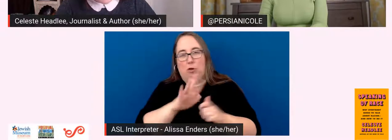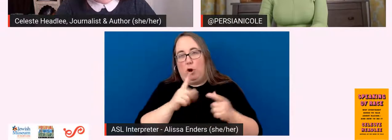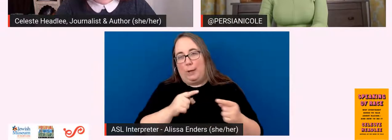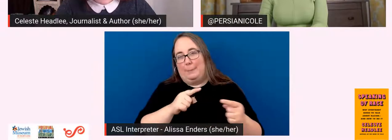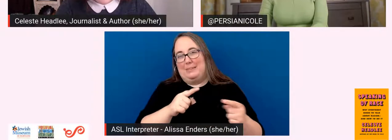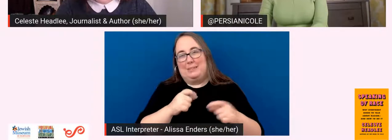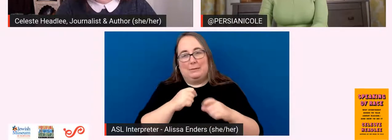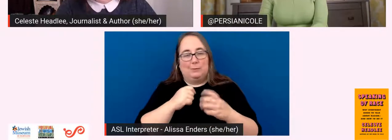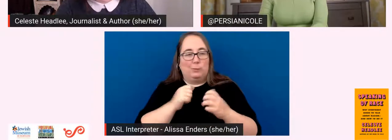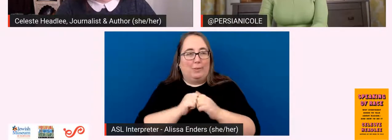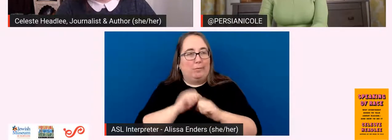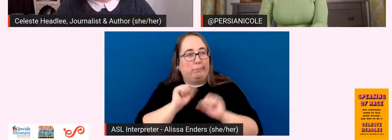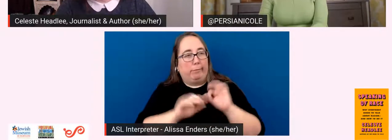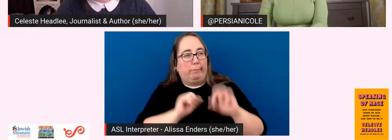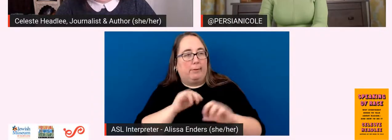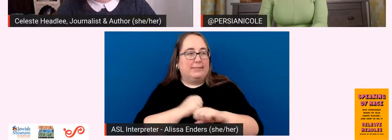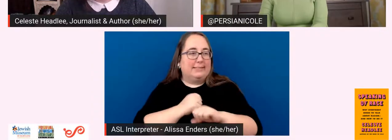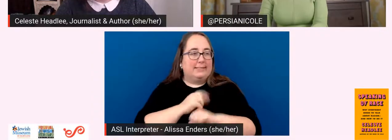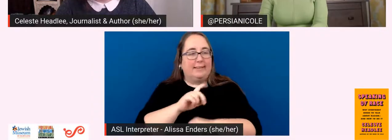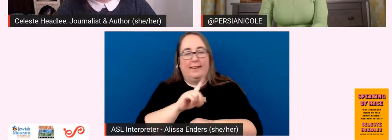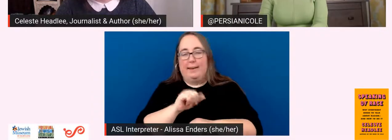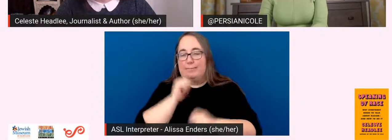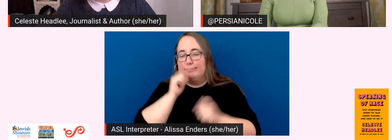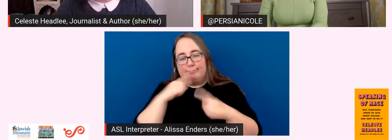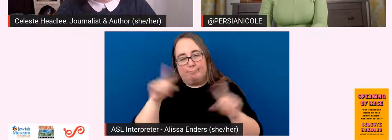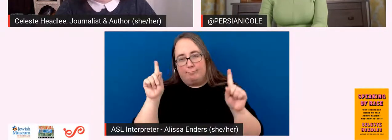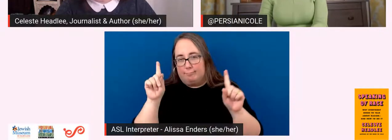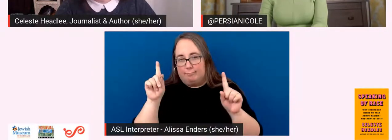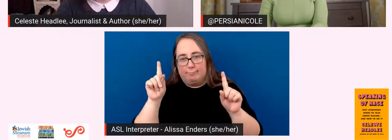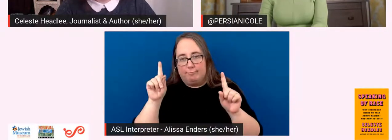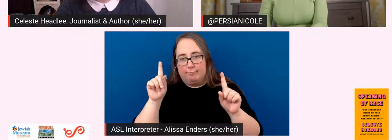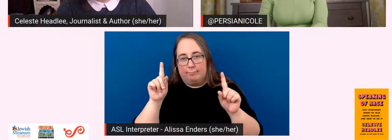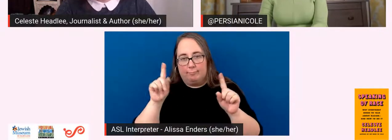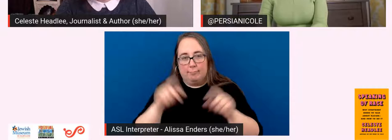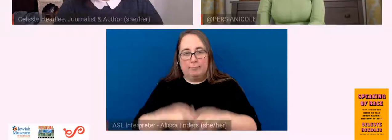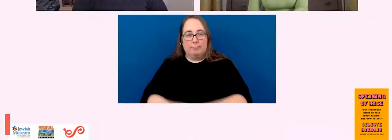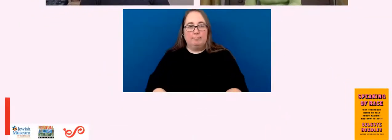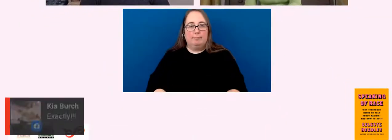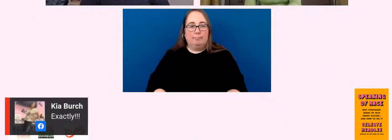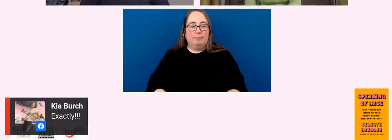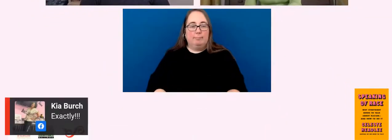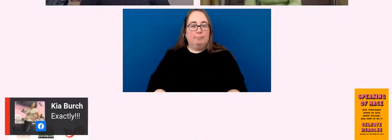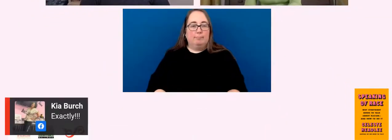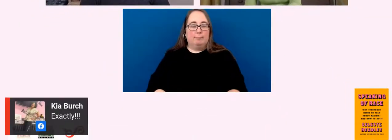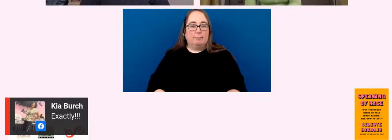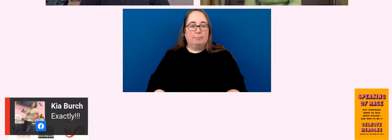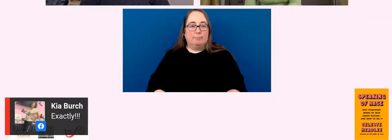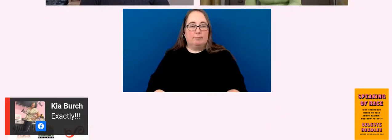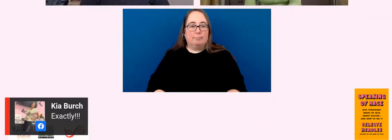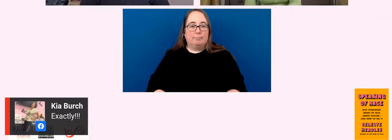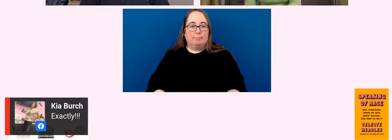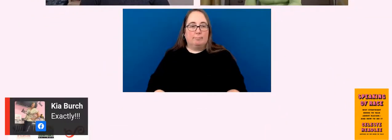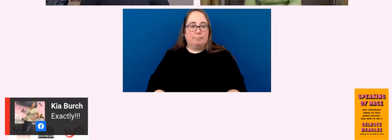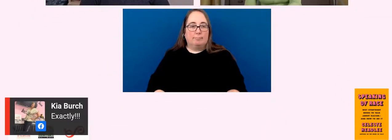statistics and data. It just is not going to work. In which case,